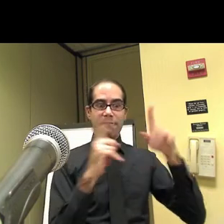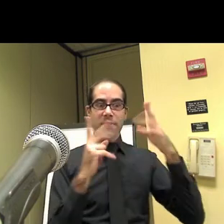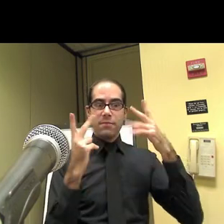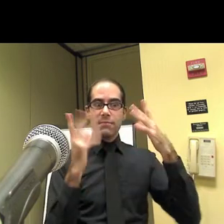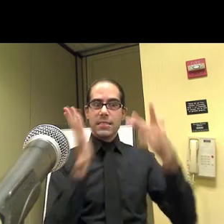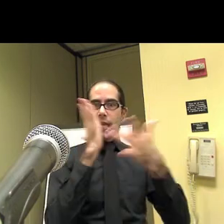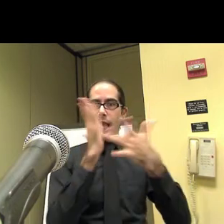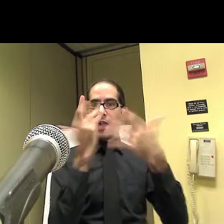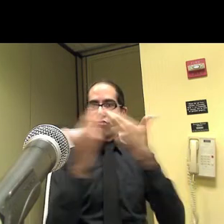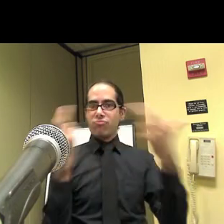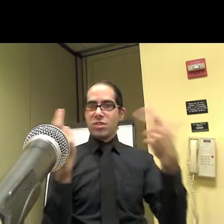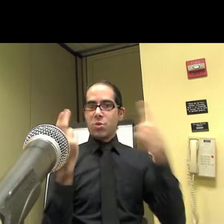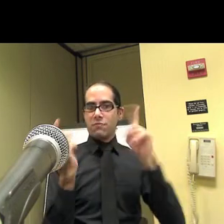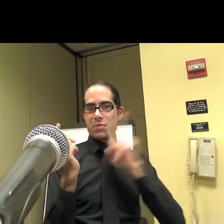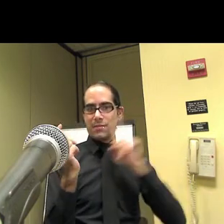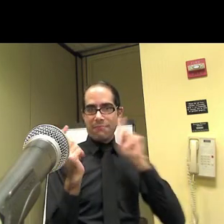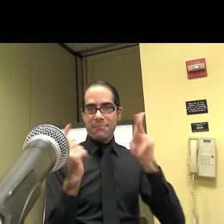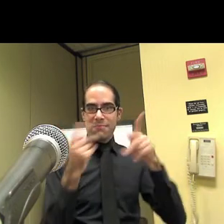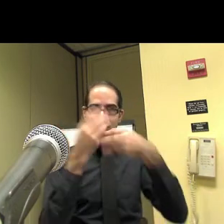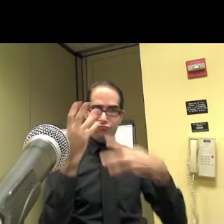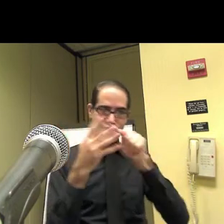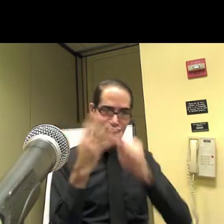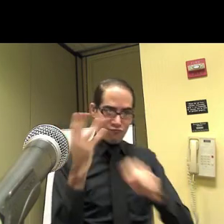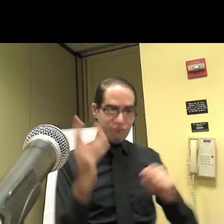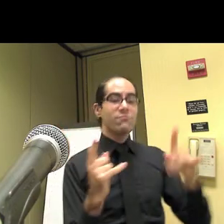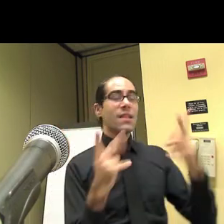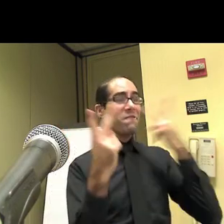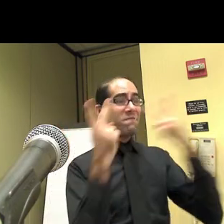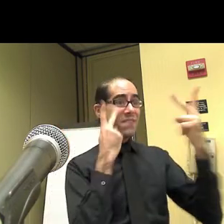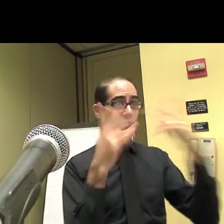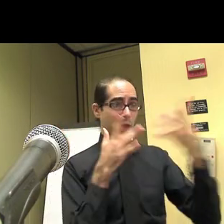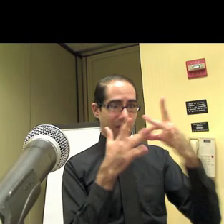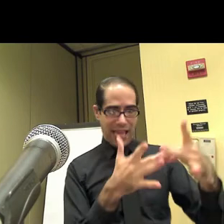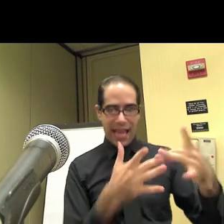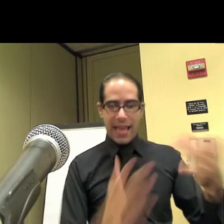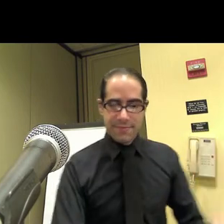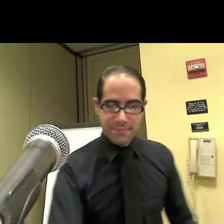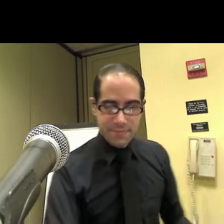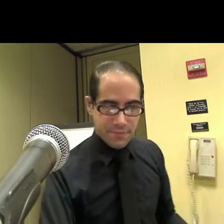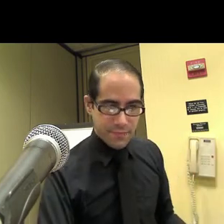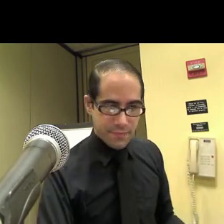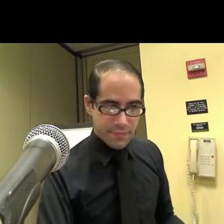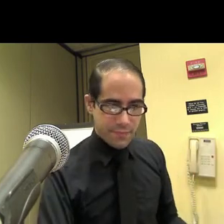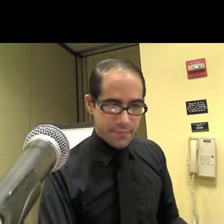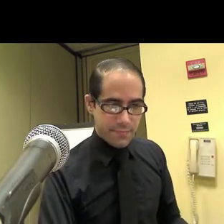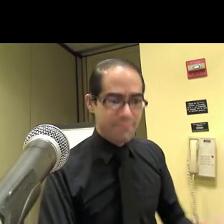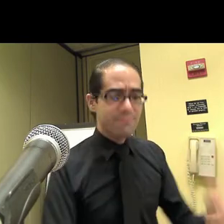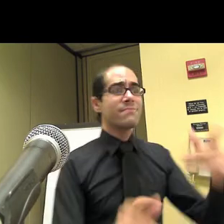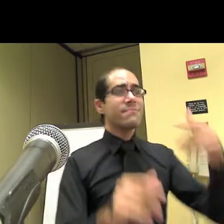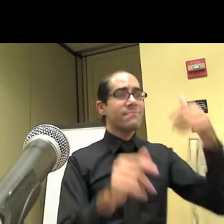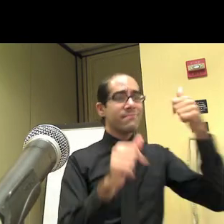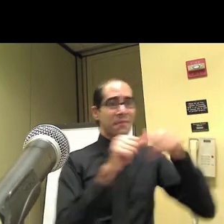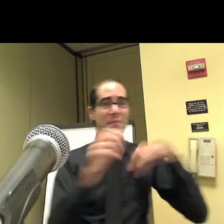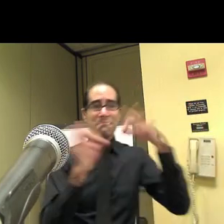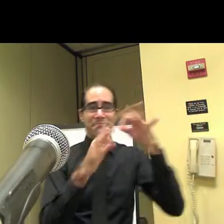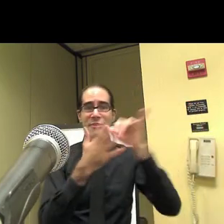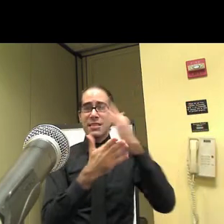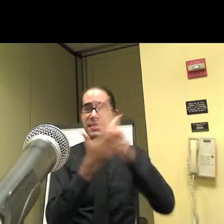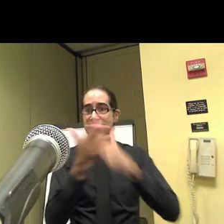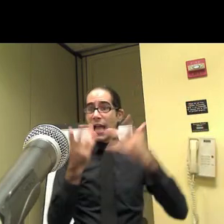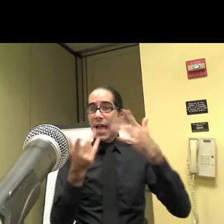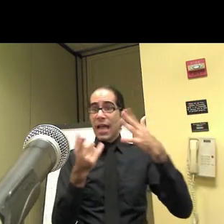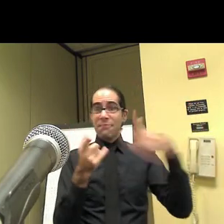For example, we have different technology resources for deaf individuals, just a gamut of them, like for visual